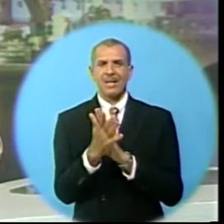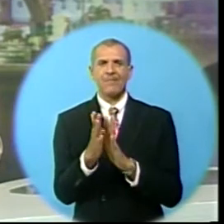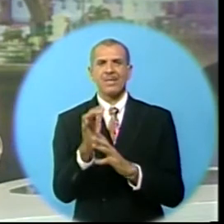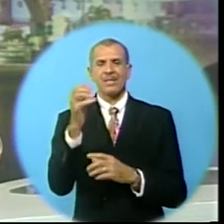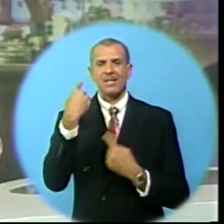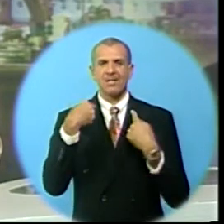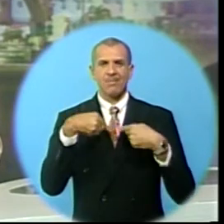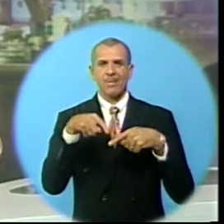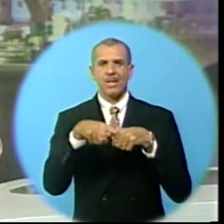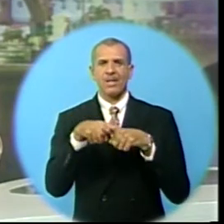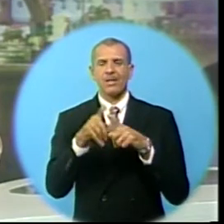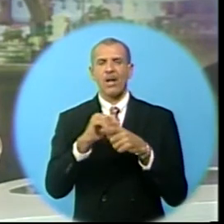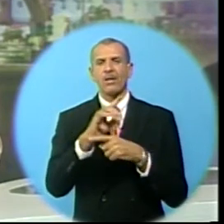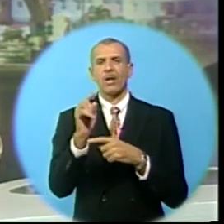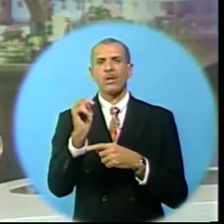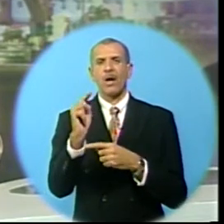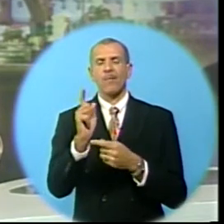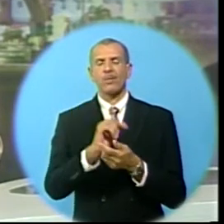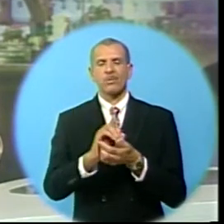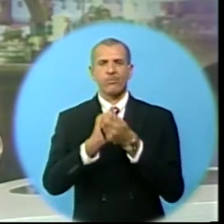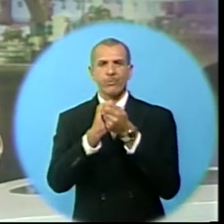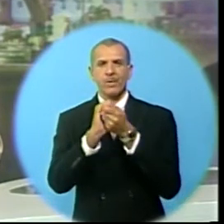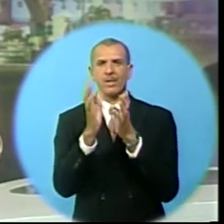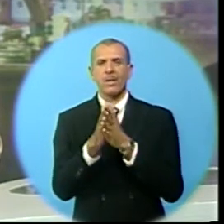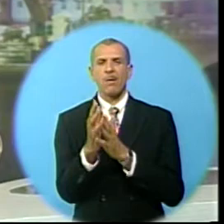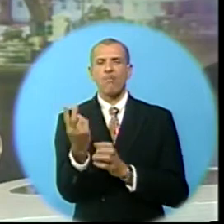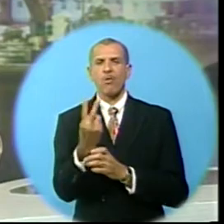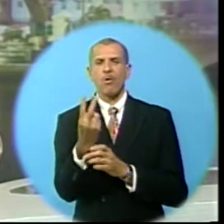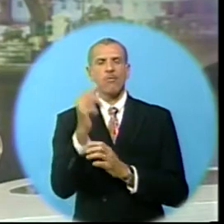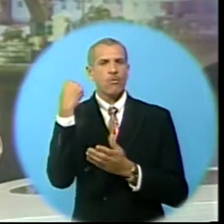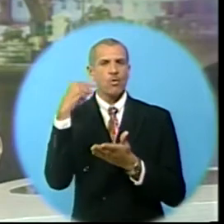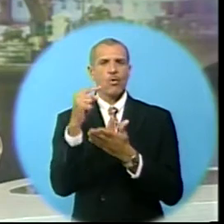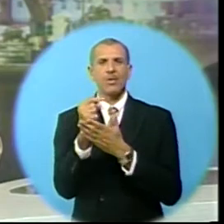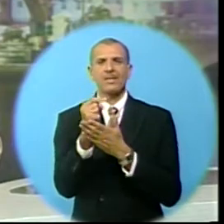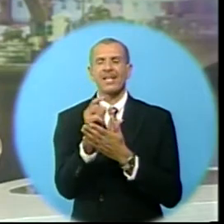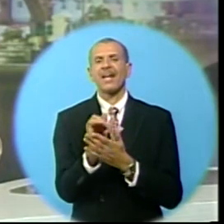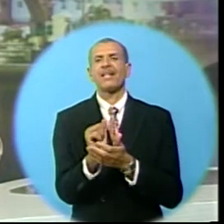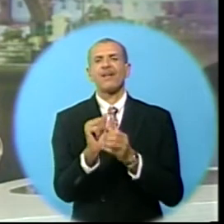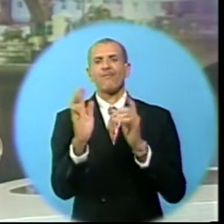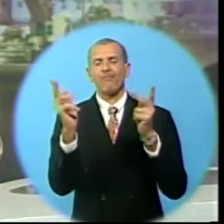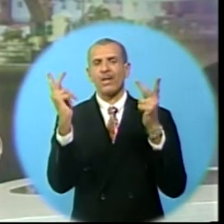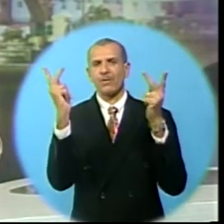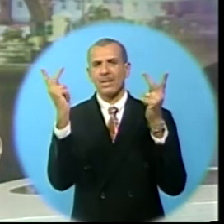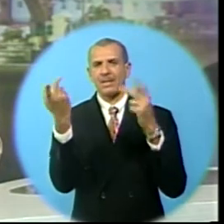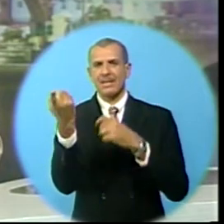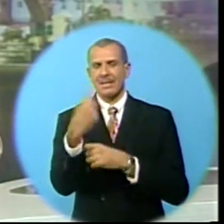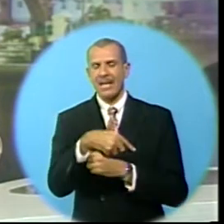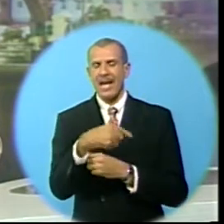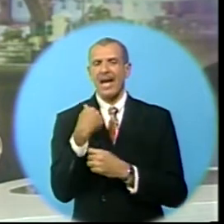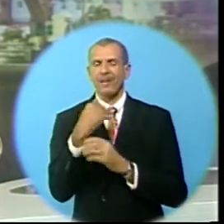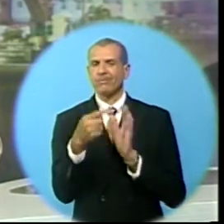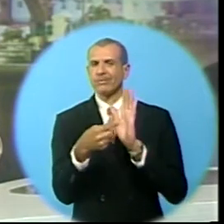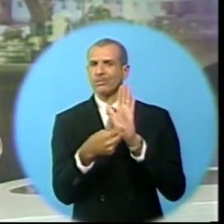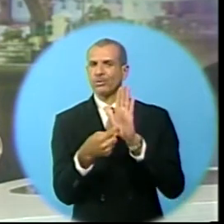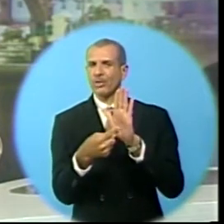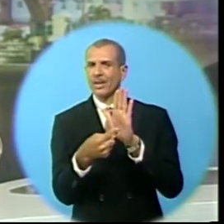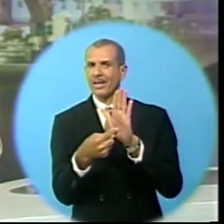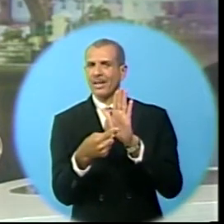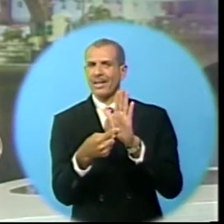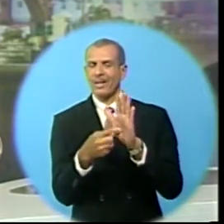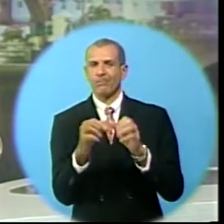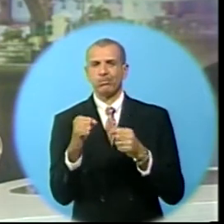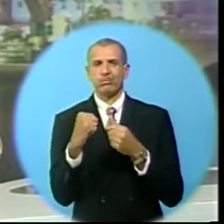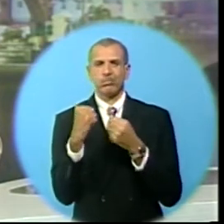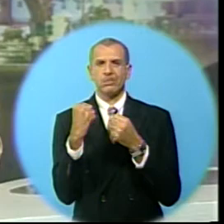Spanish side's all-time top scorer. He scored both goals in Real's Champions League victory today. Now we'll have highlights of Ronaldo's brace